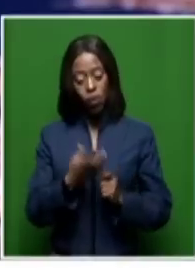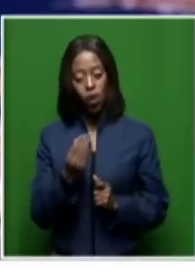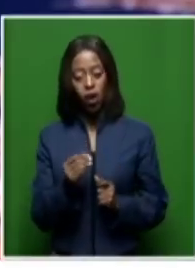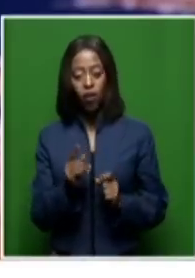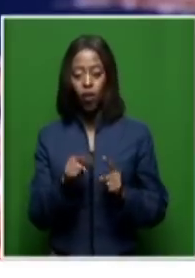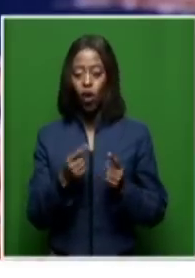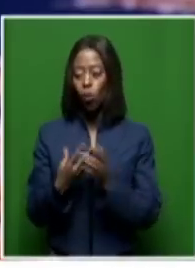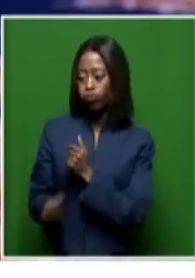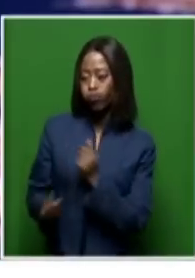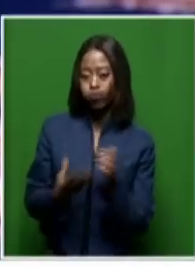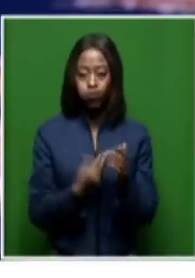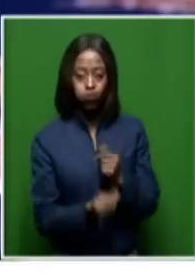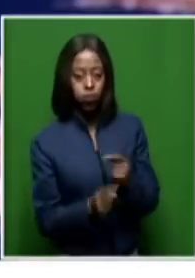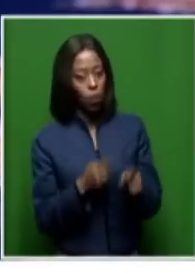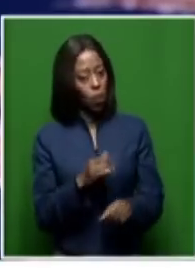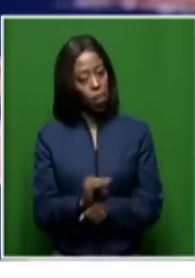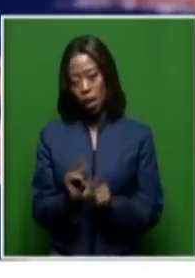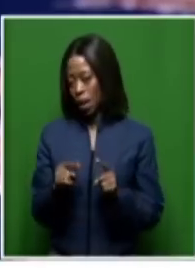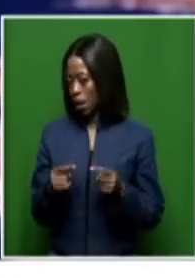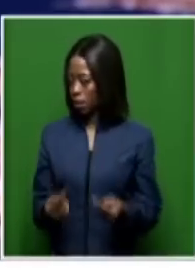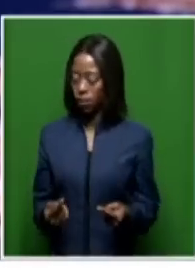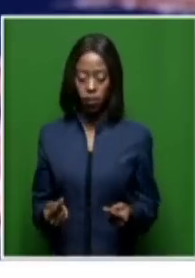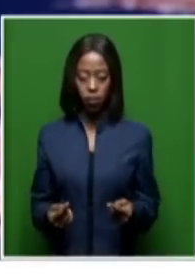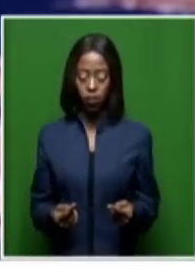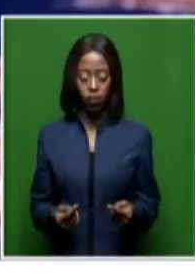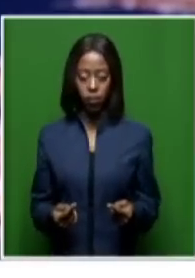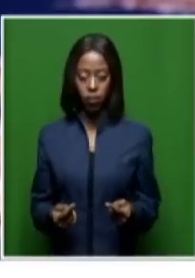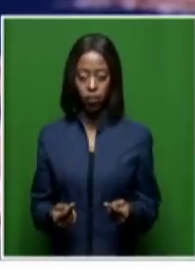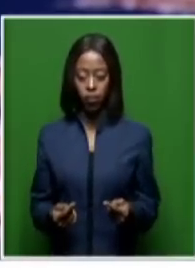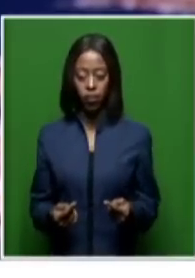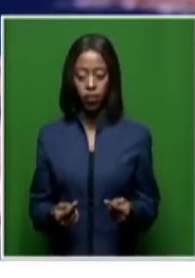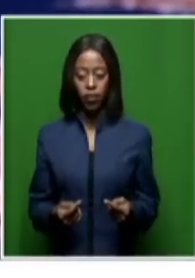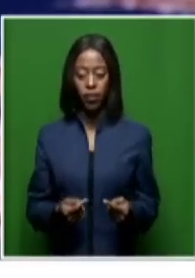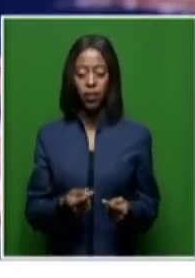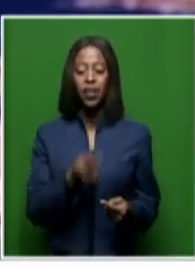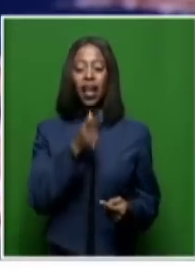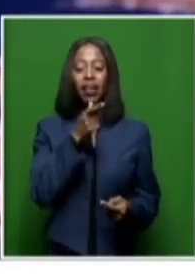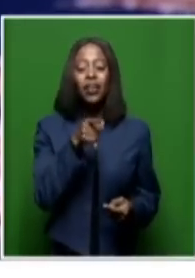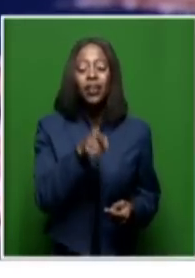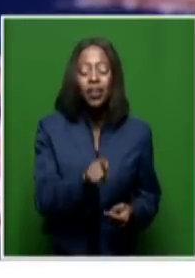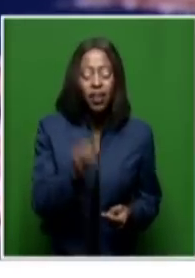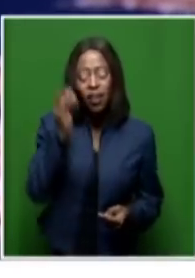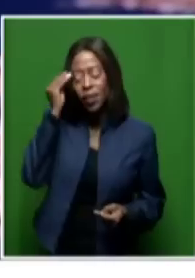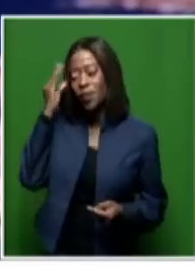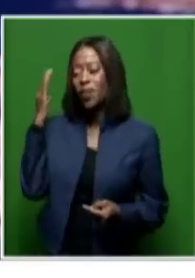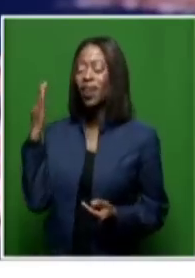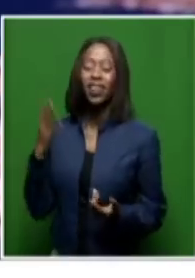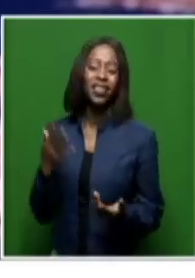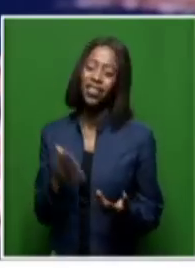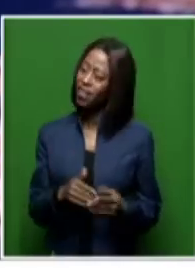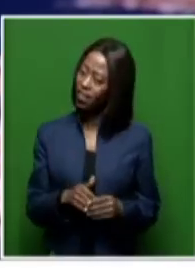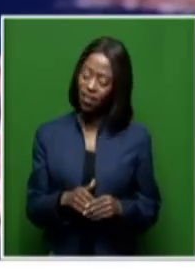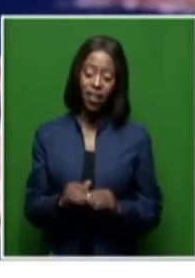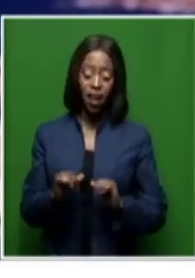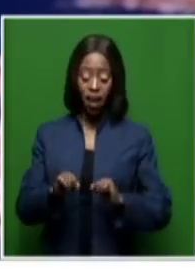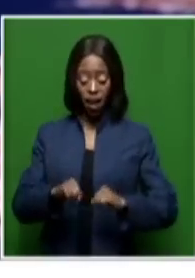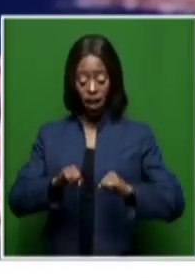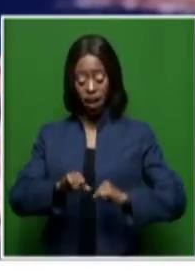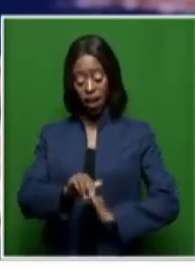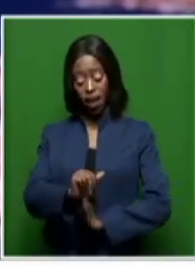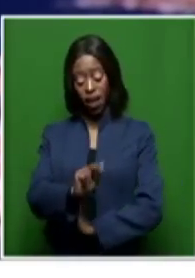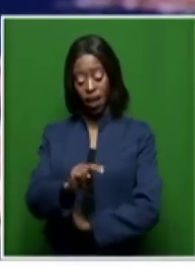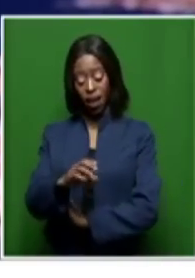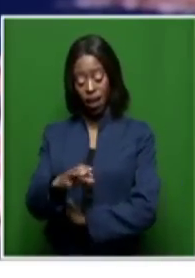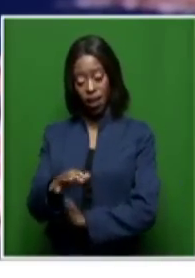way about it. And piecemeal, I tell you this, you forget after tomorrow what Mbalula said. Allow the ANC led